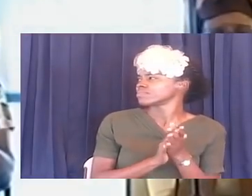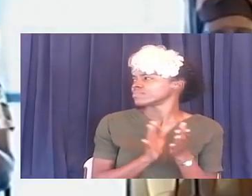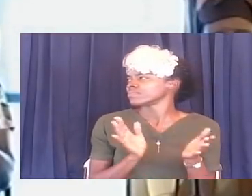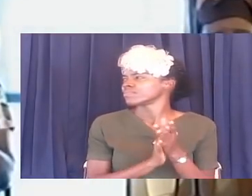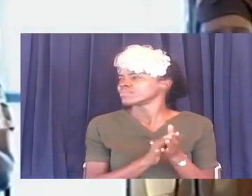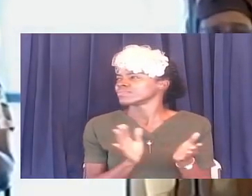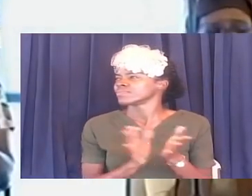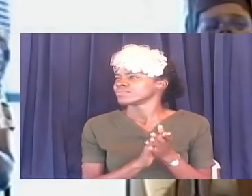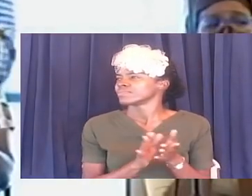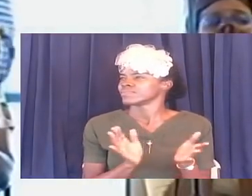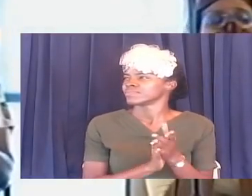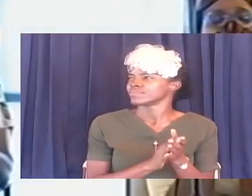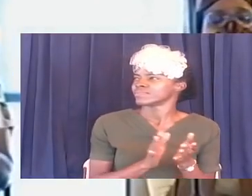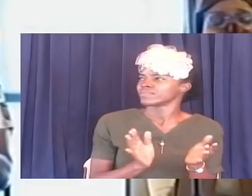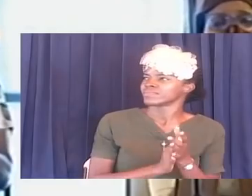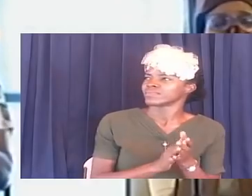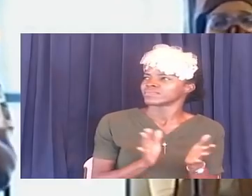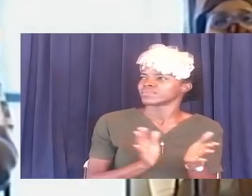Jesus.